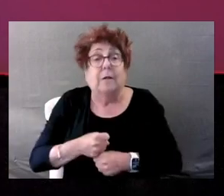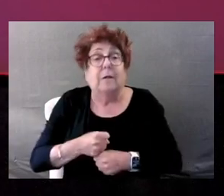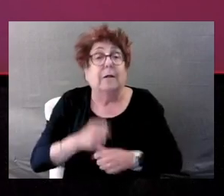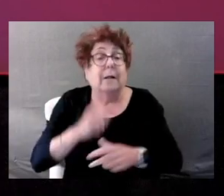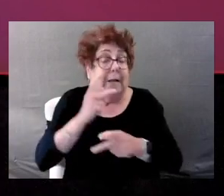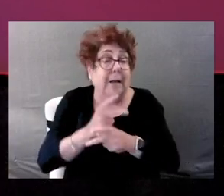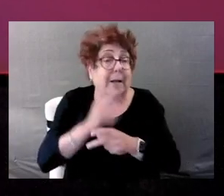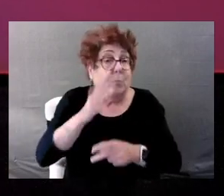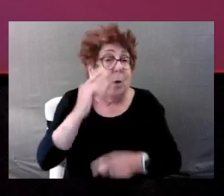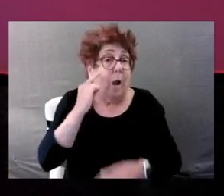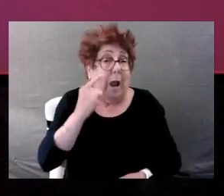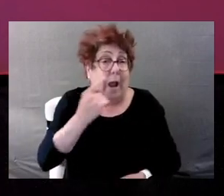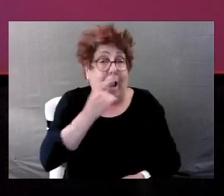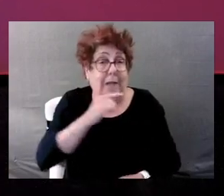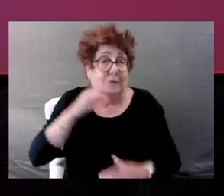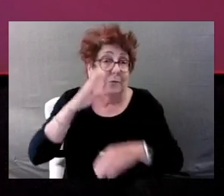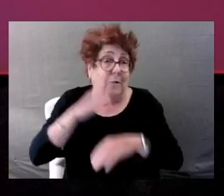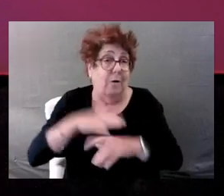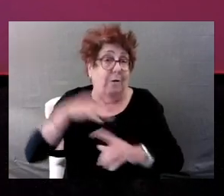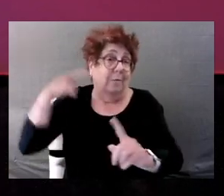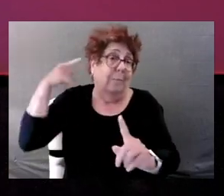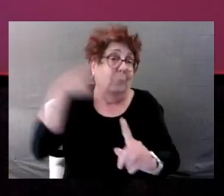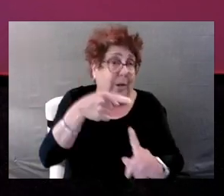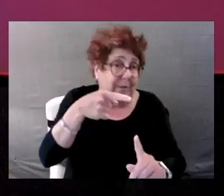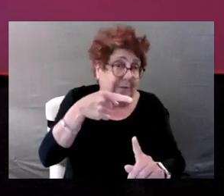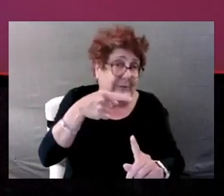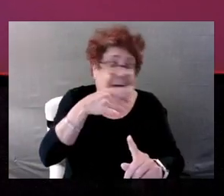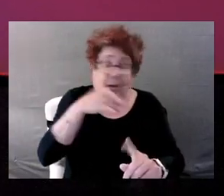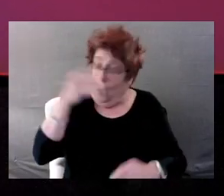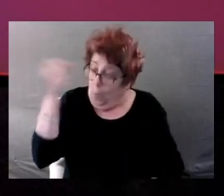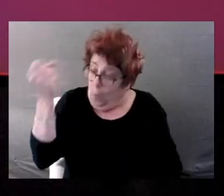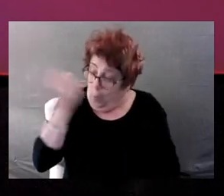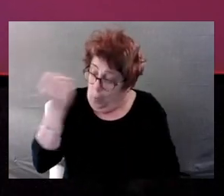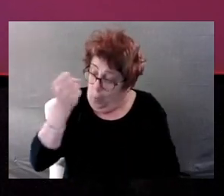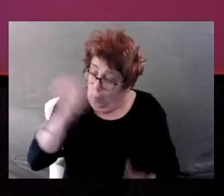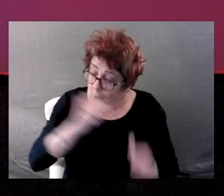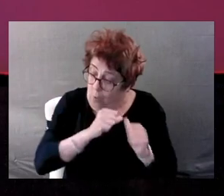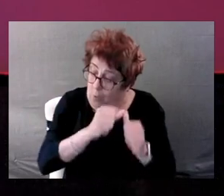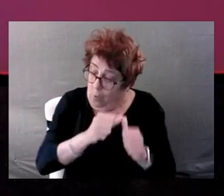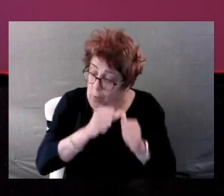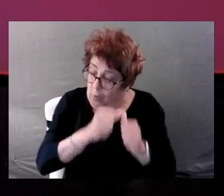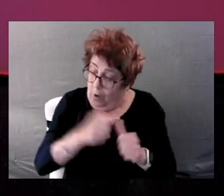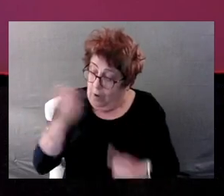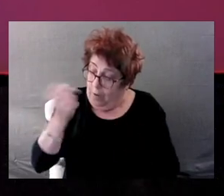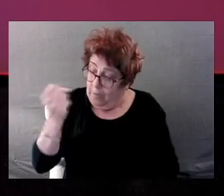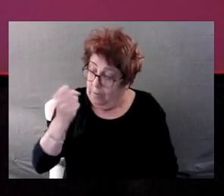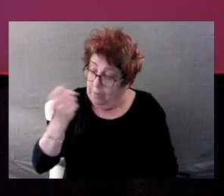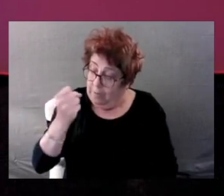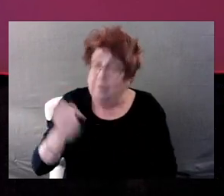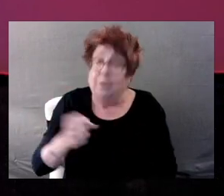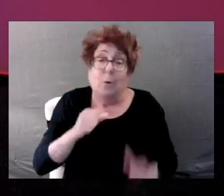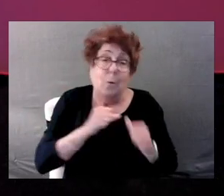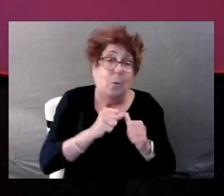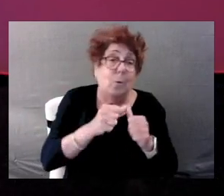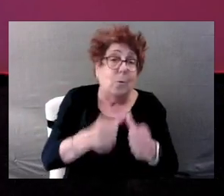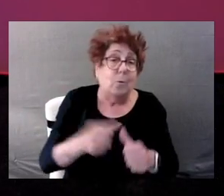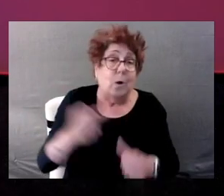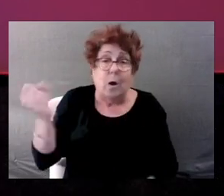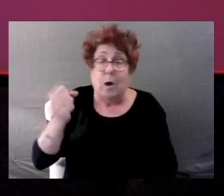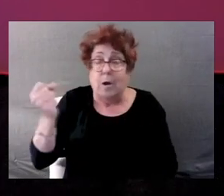eyes on the prize and hold on, hold on.